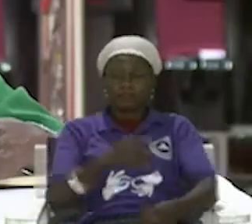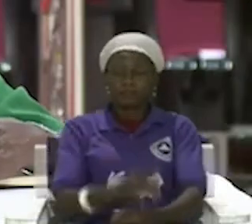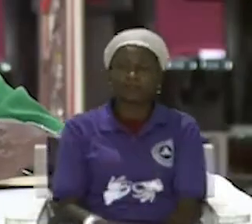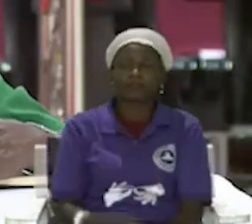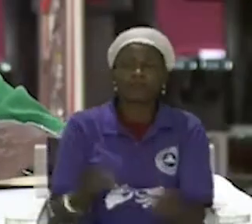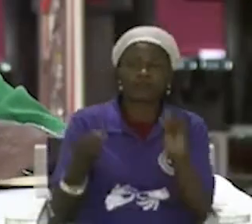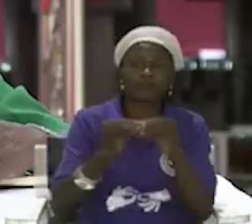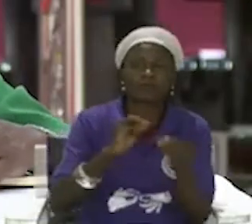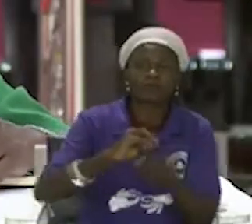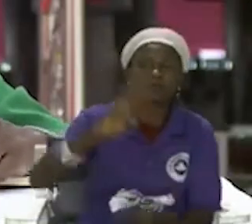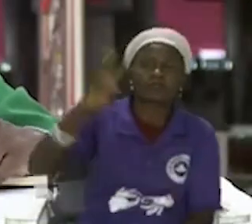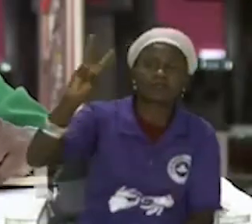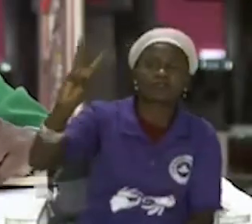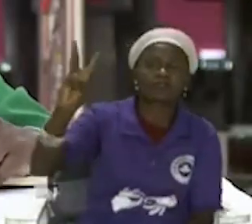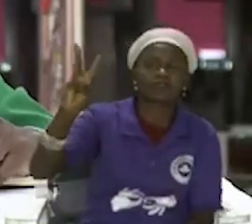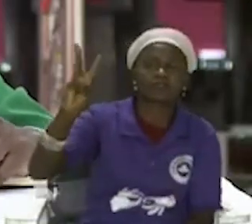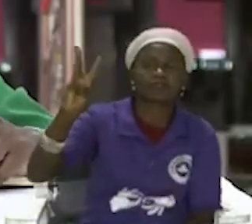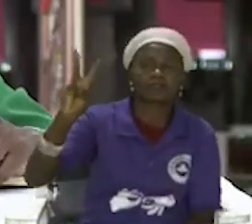Number six,